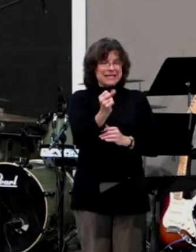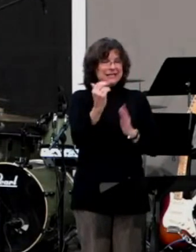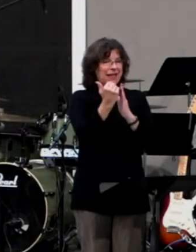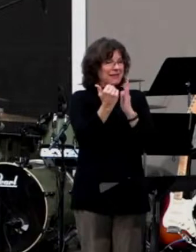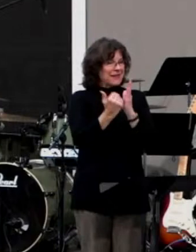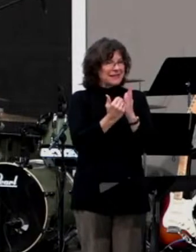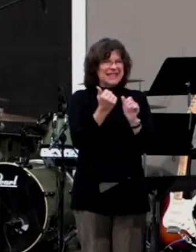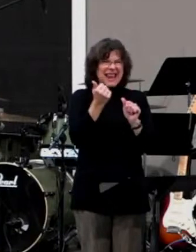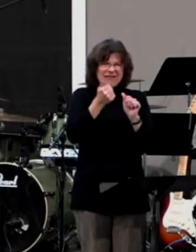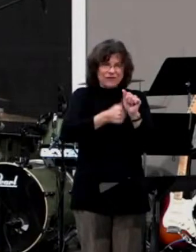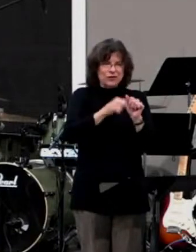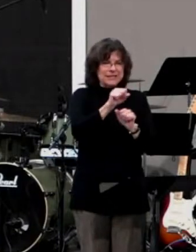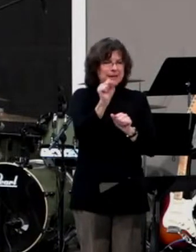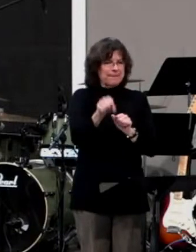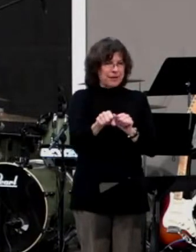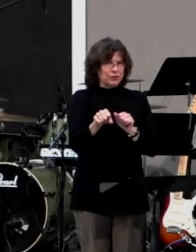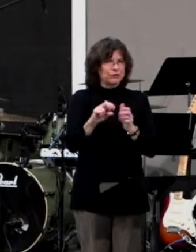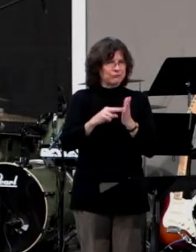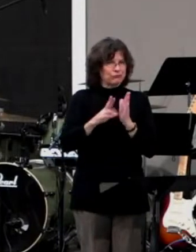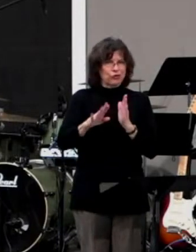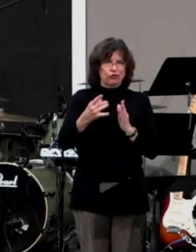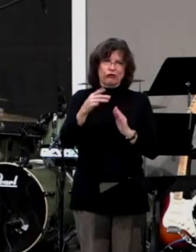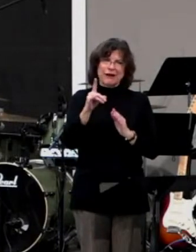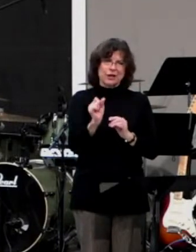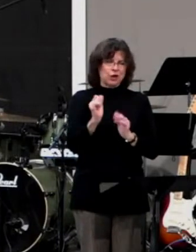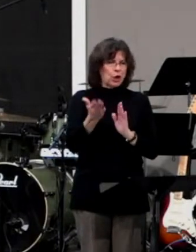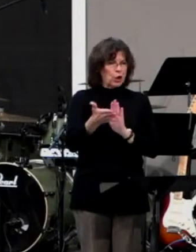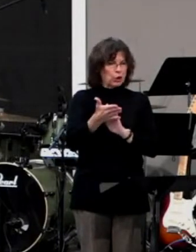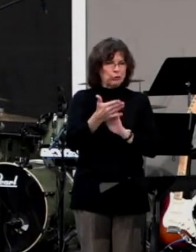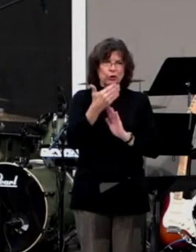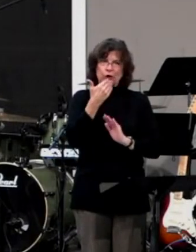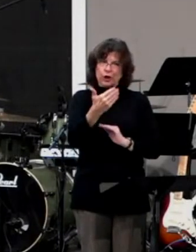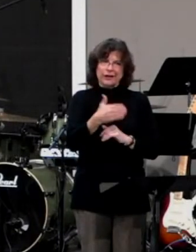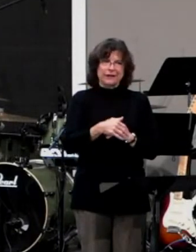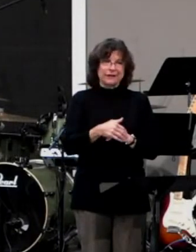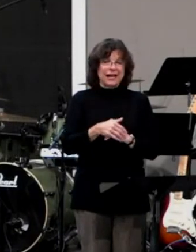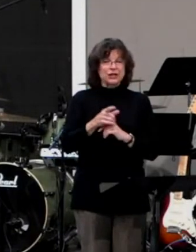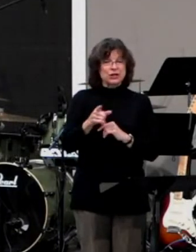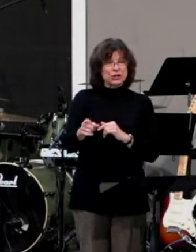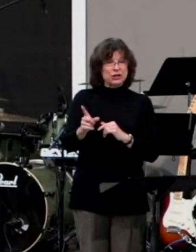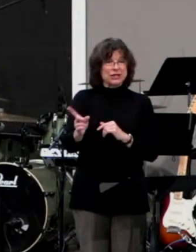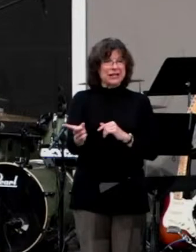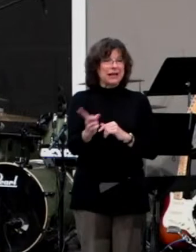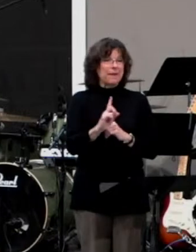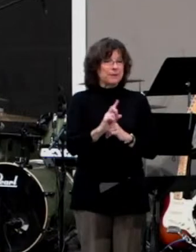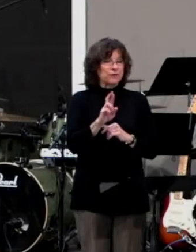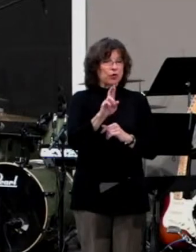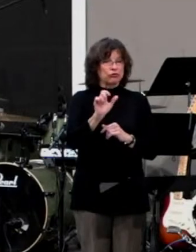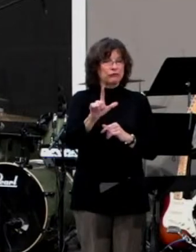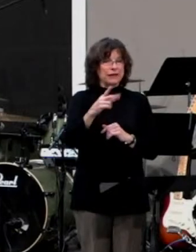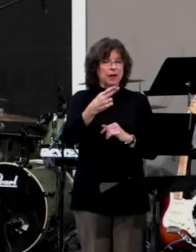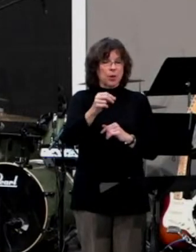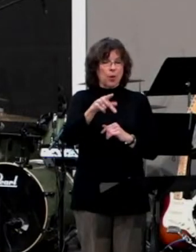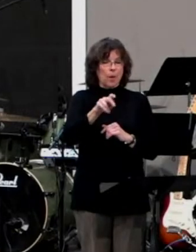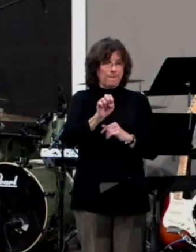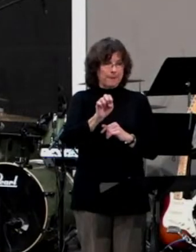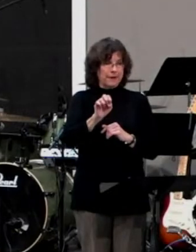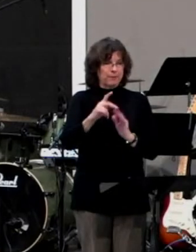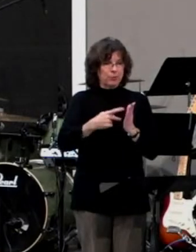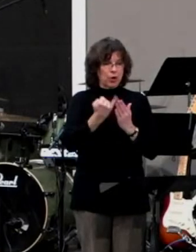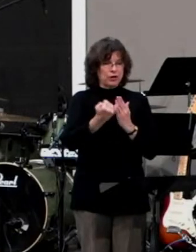been in college. And she also speaks for the Real Hope Project and advocates for adoption out of foster